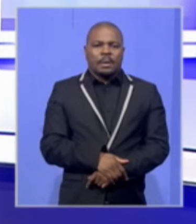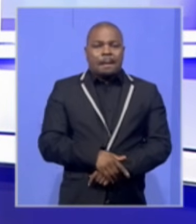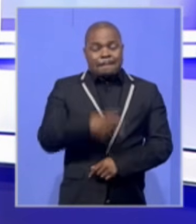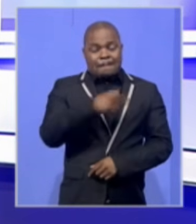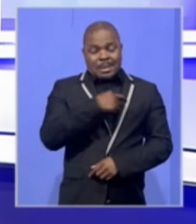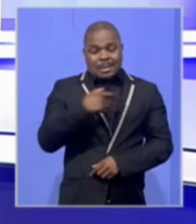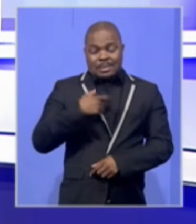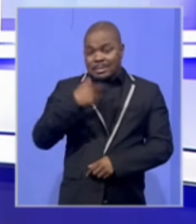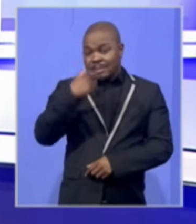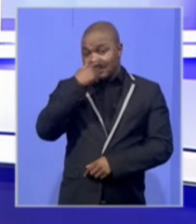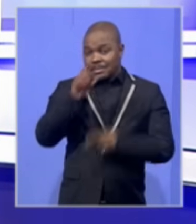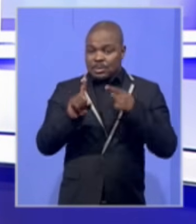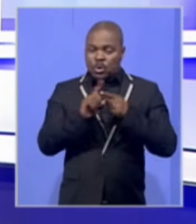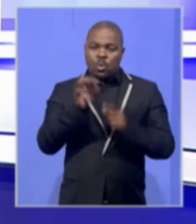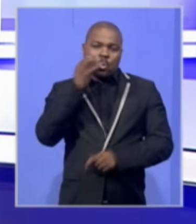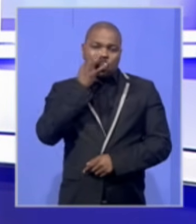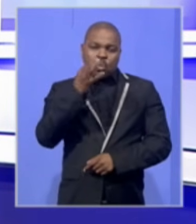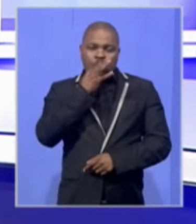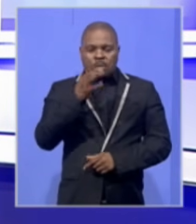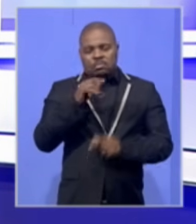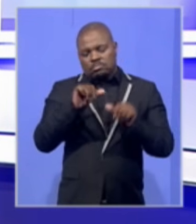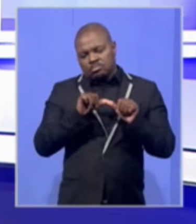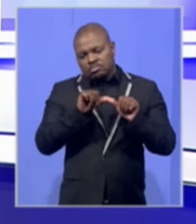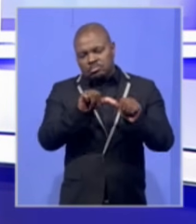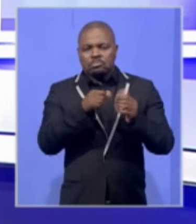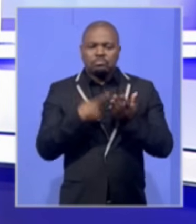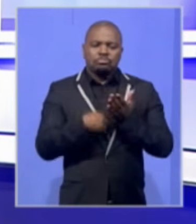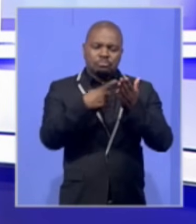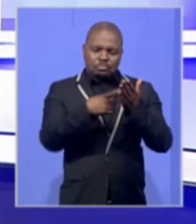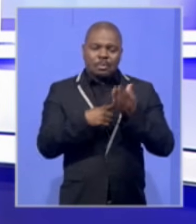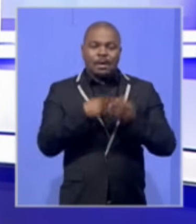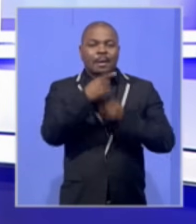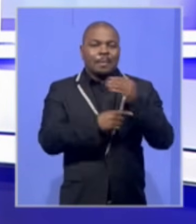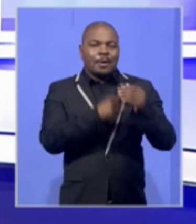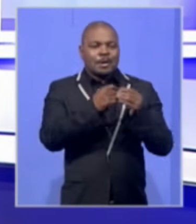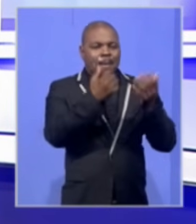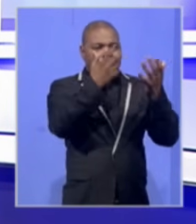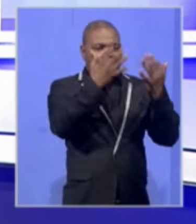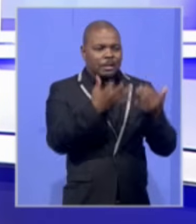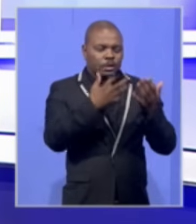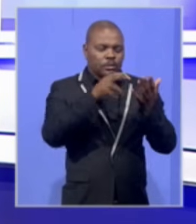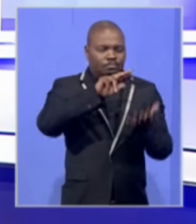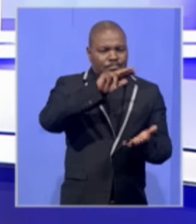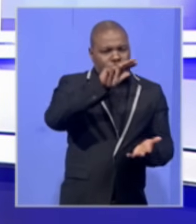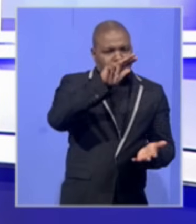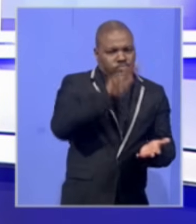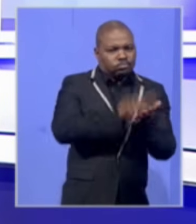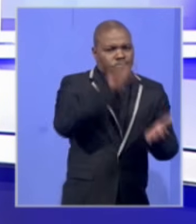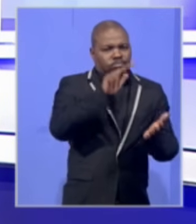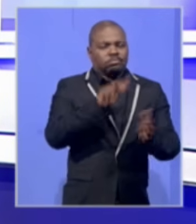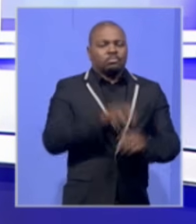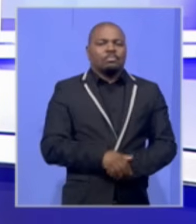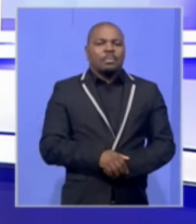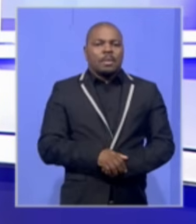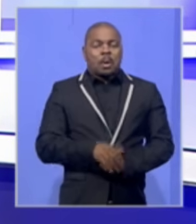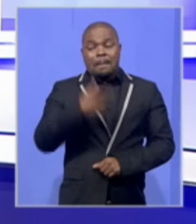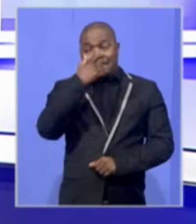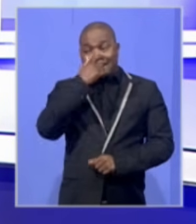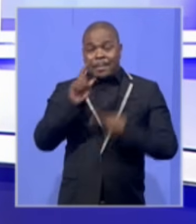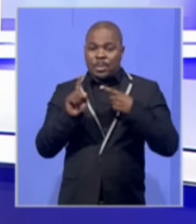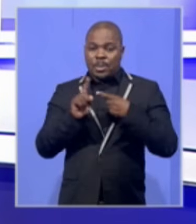Moporesidente Cyril Ramaphosa a re go tsweletse dipuisano ka ga go konosetsa morero wa go atlanegisa tekanyetsokabo ya bosetšhaba.